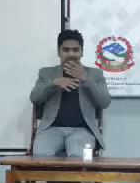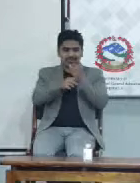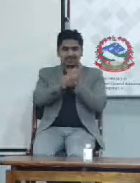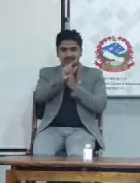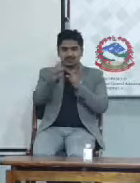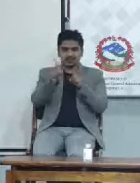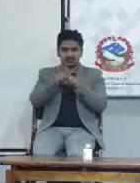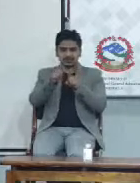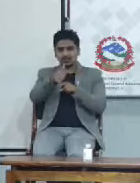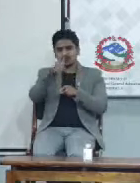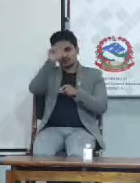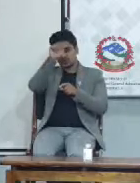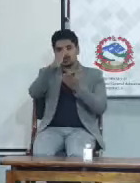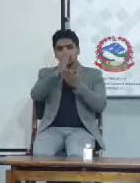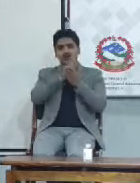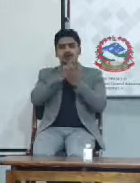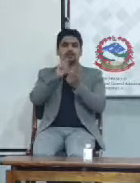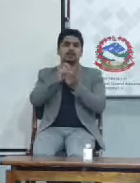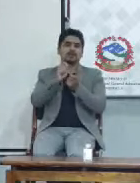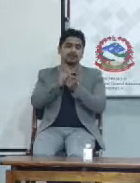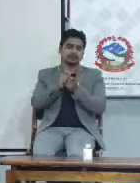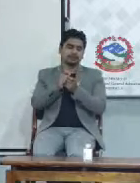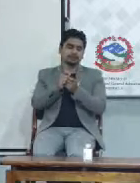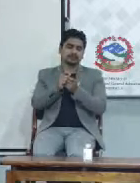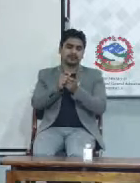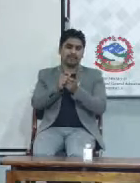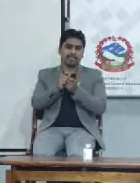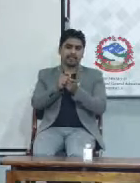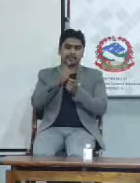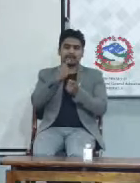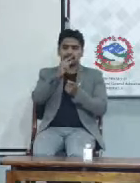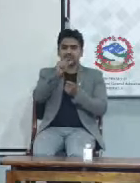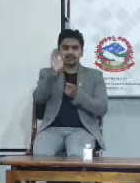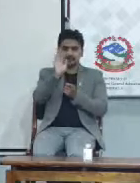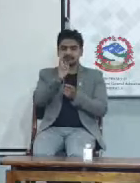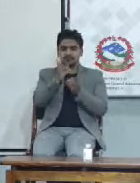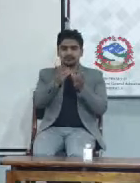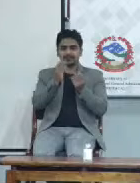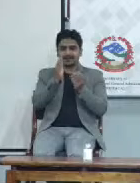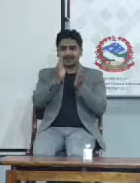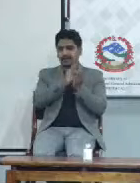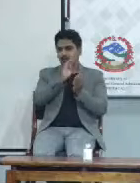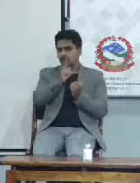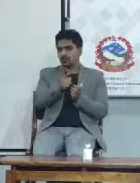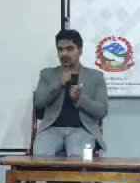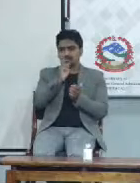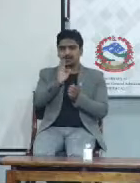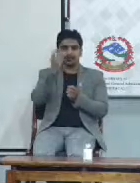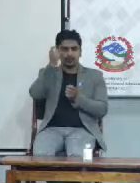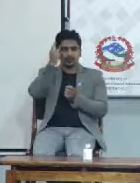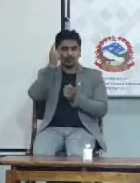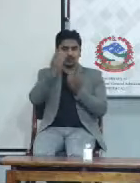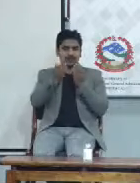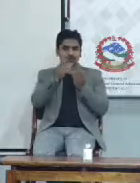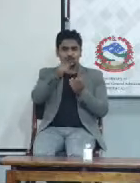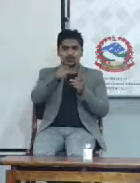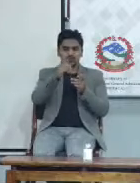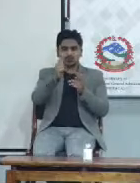mentioned this. Please, this is not the allegation or against any for or against